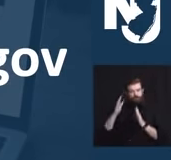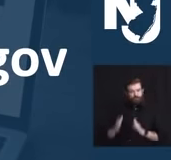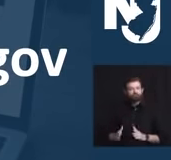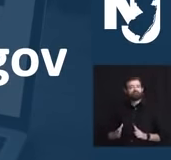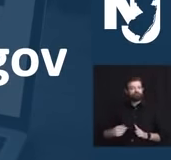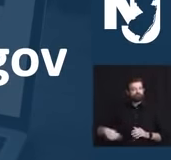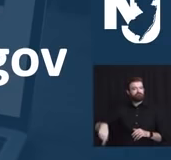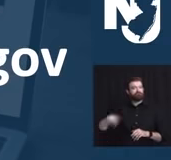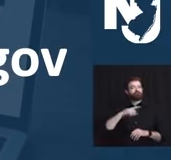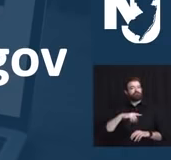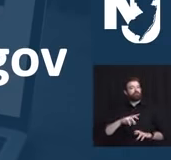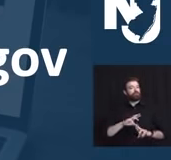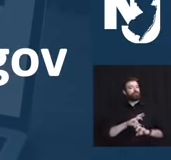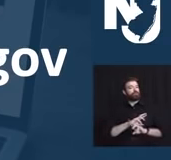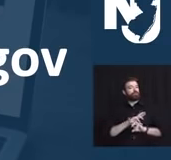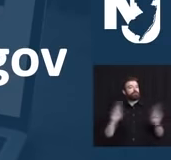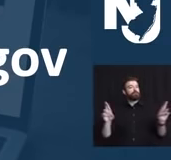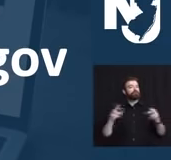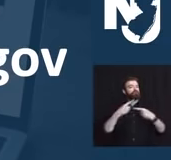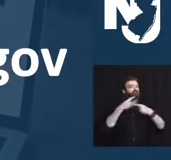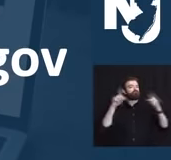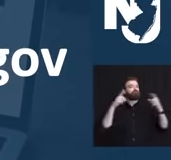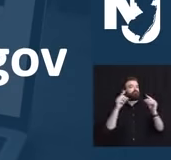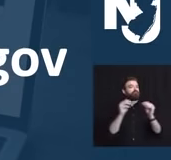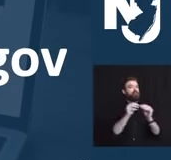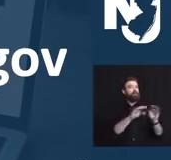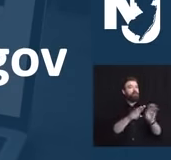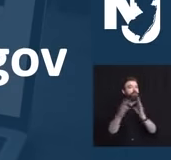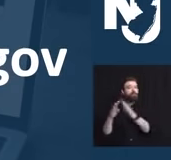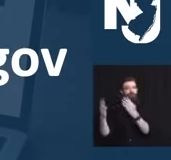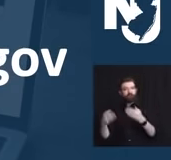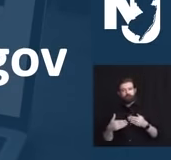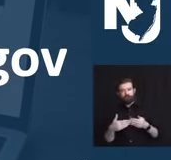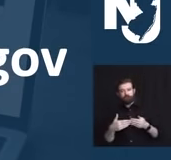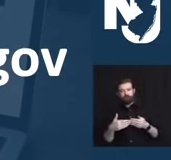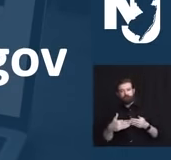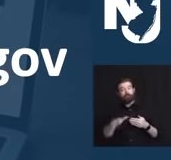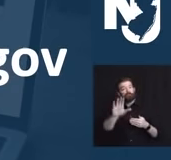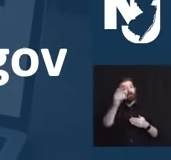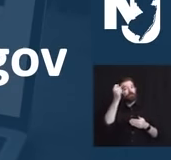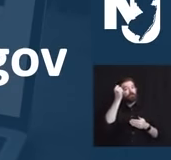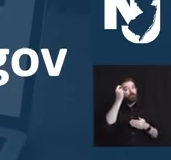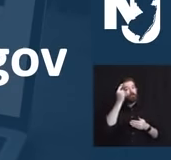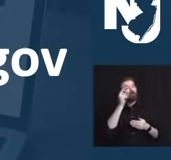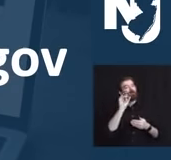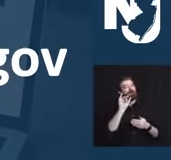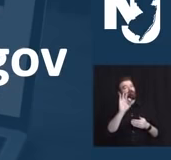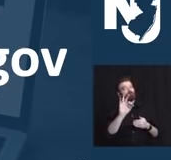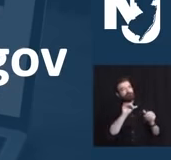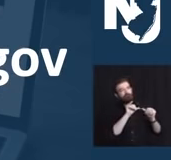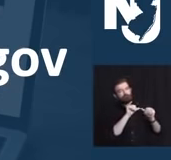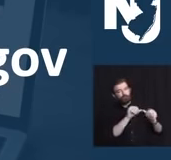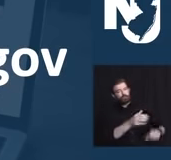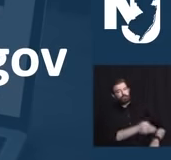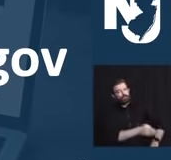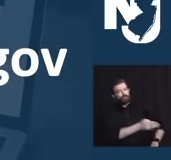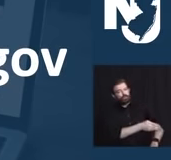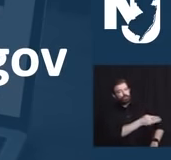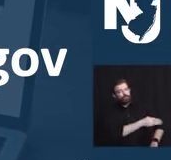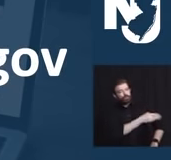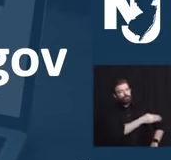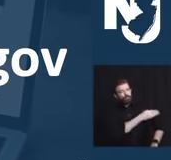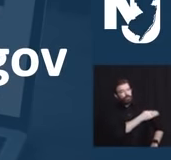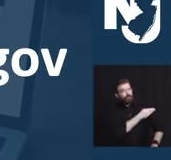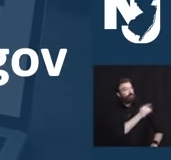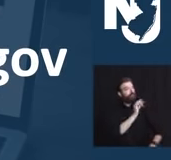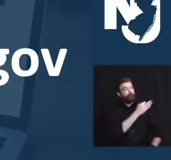further expansion, so long as we do not see any change or backtracking on our current path. So with